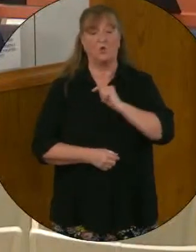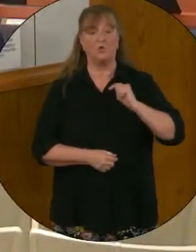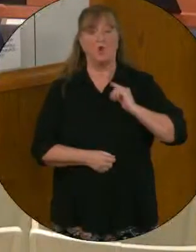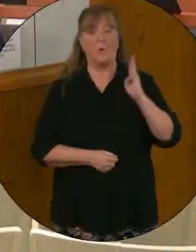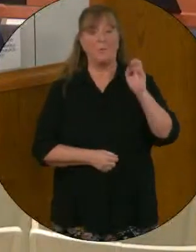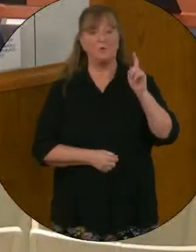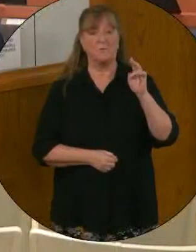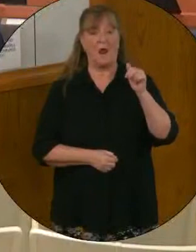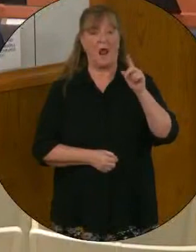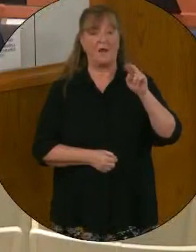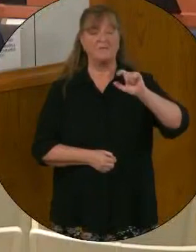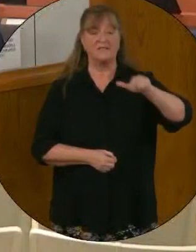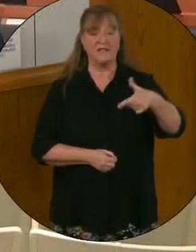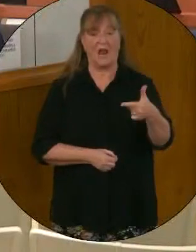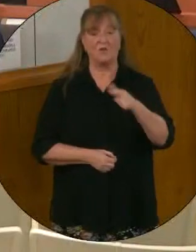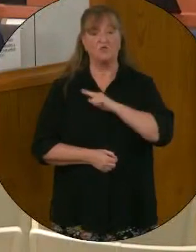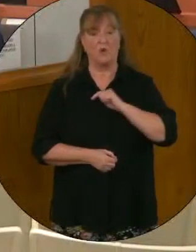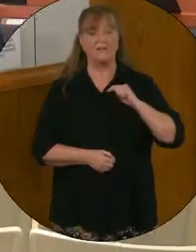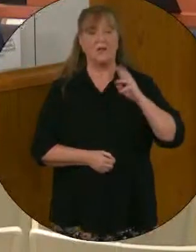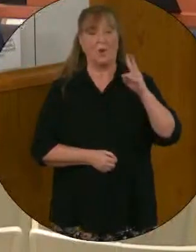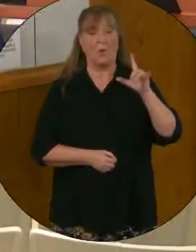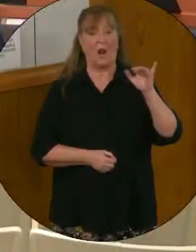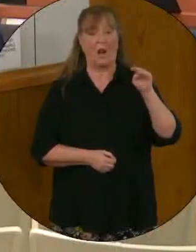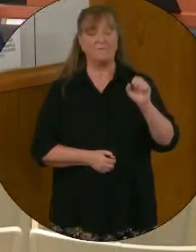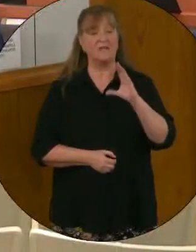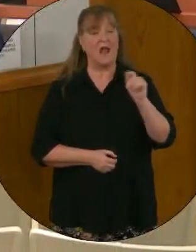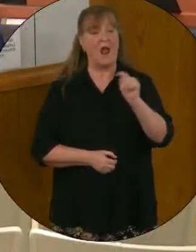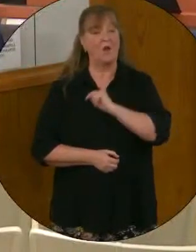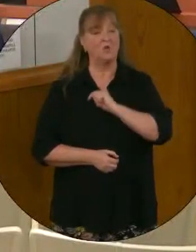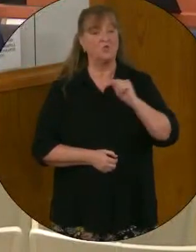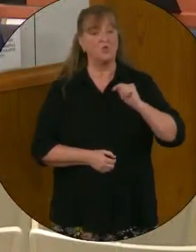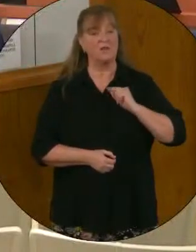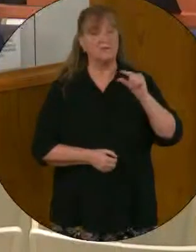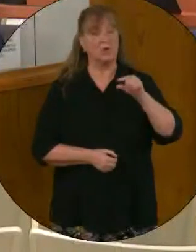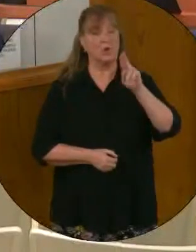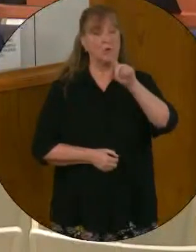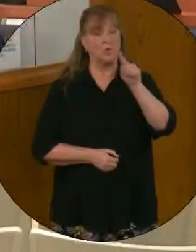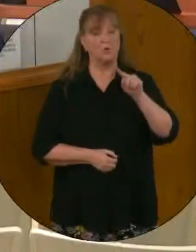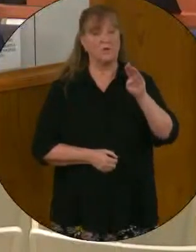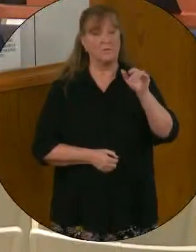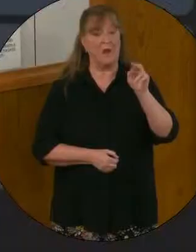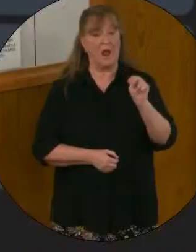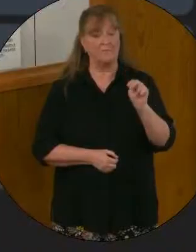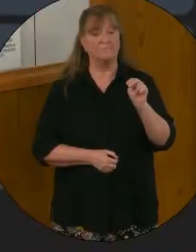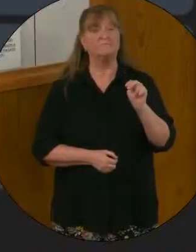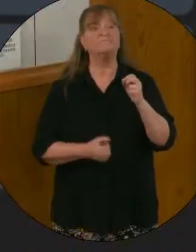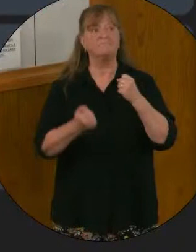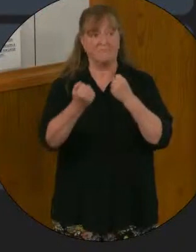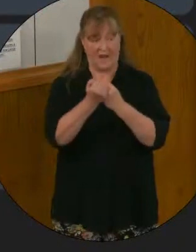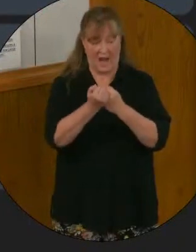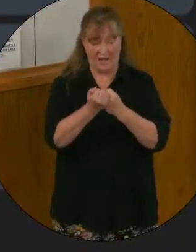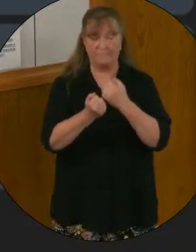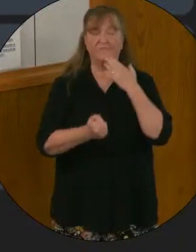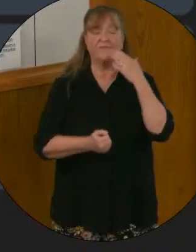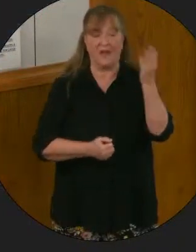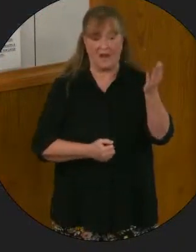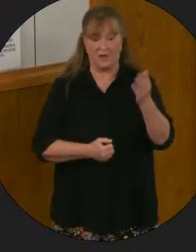Bustamante Adams, a second by Trustee Williams. And Trustee Guzman? Aye. Thank you.